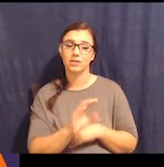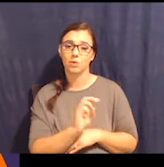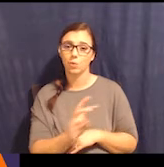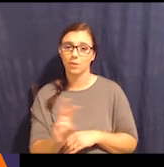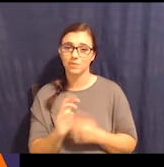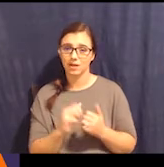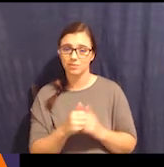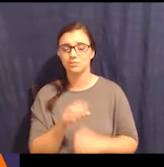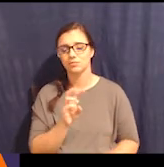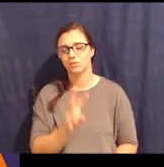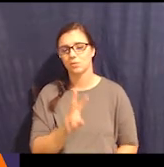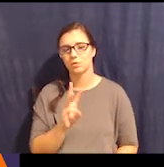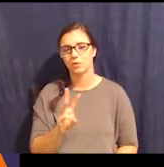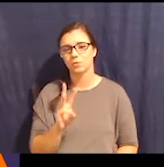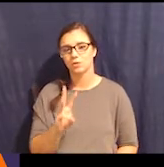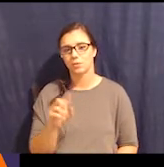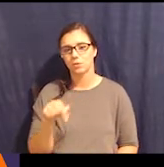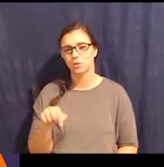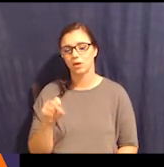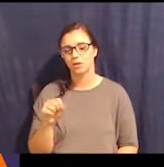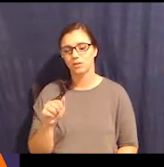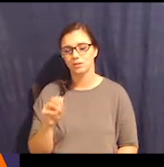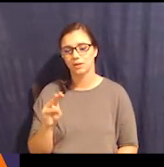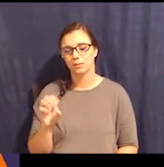www.samhsa.gov. That's